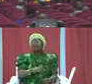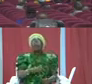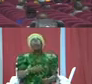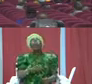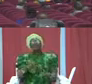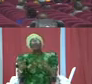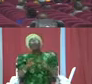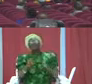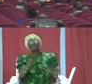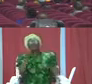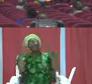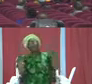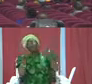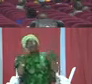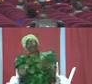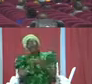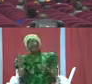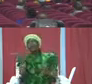again.